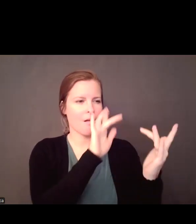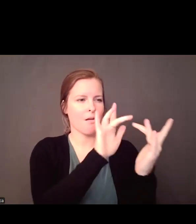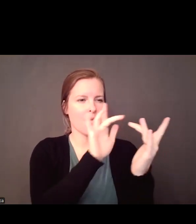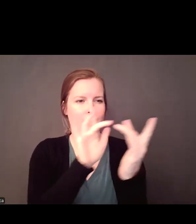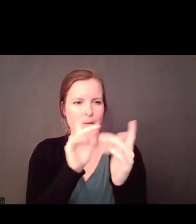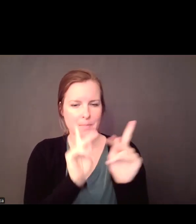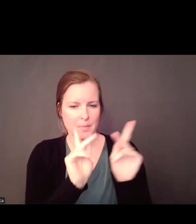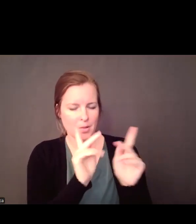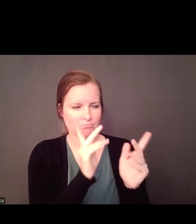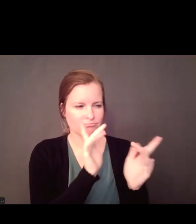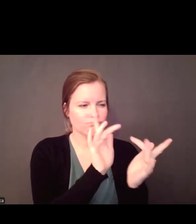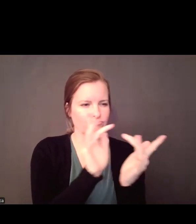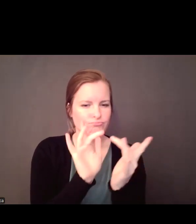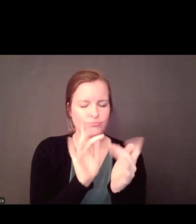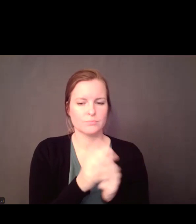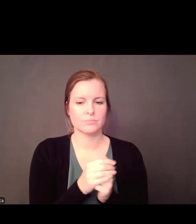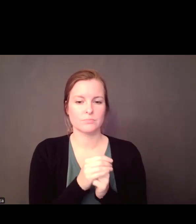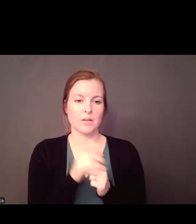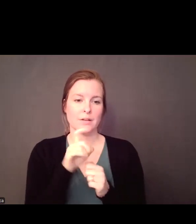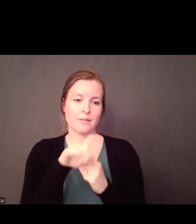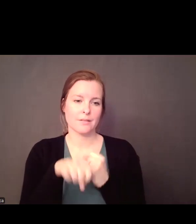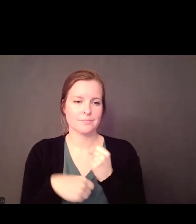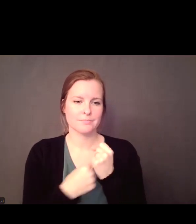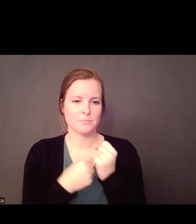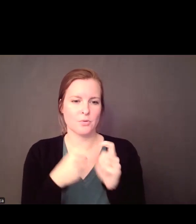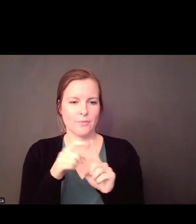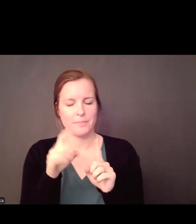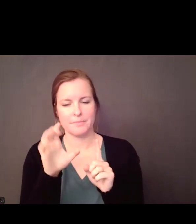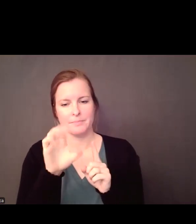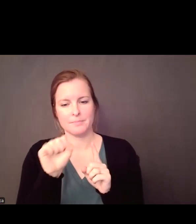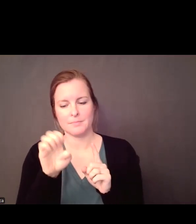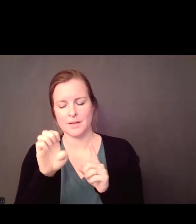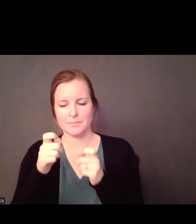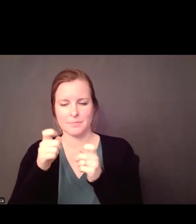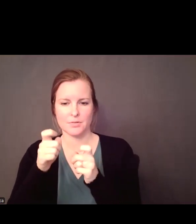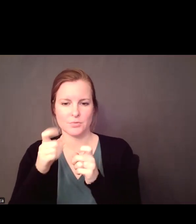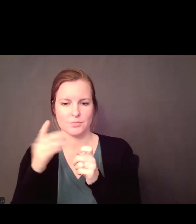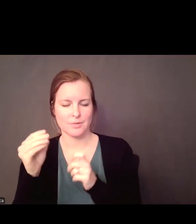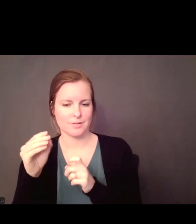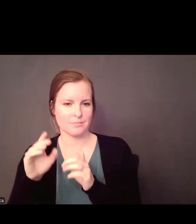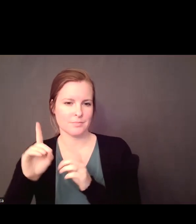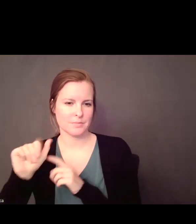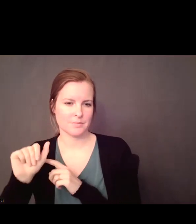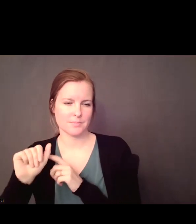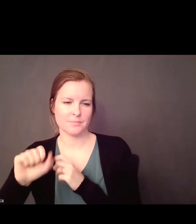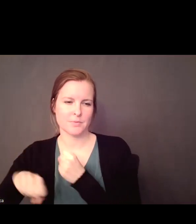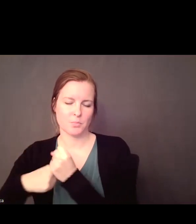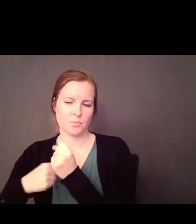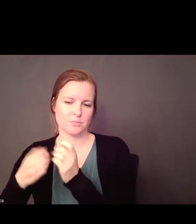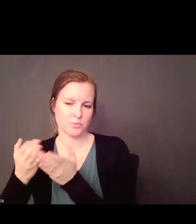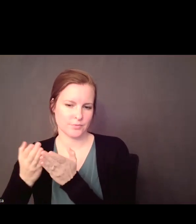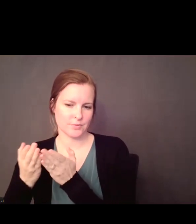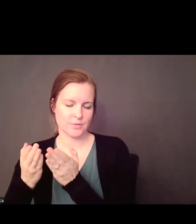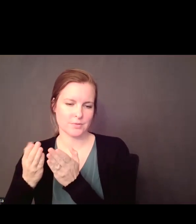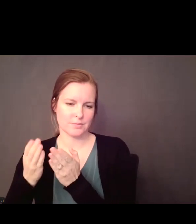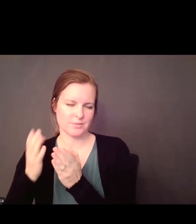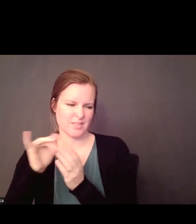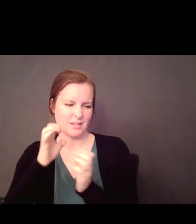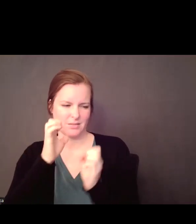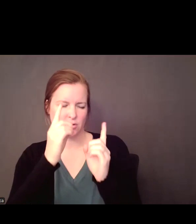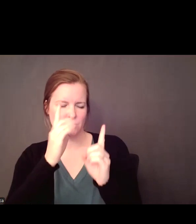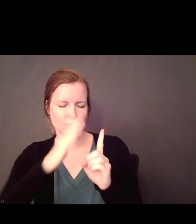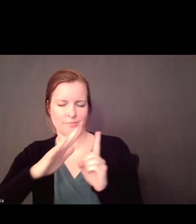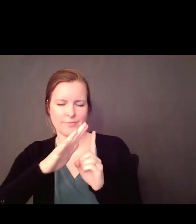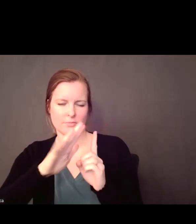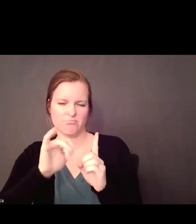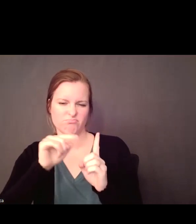as their case manager with disability support services in that educational environment. And then lastly,